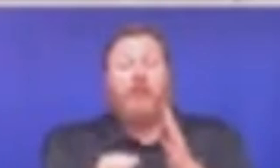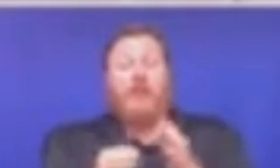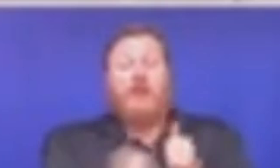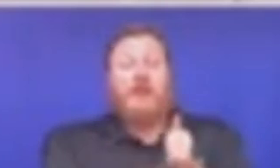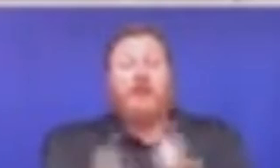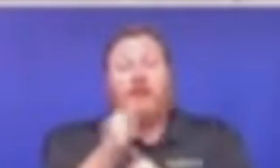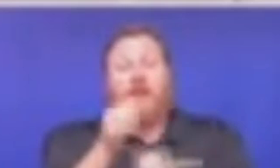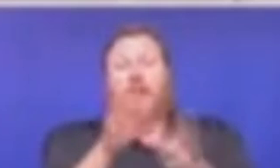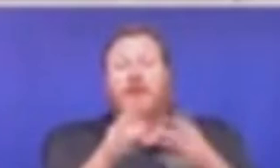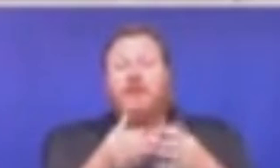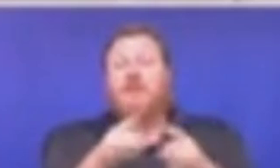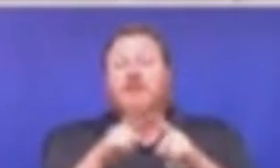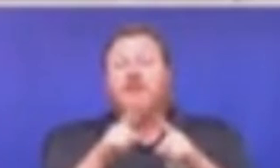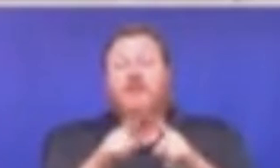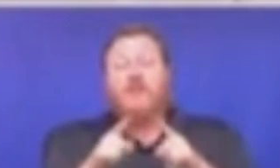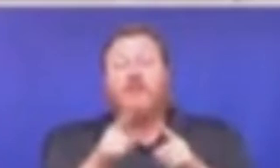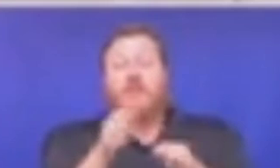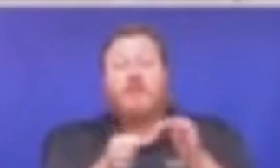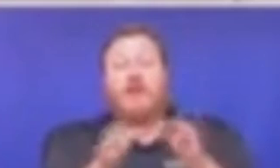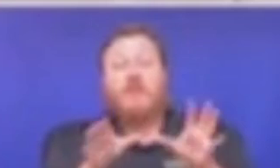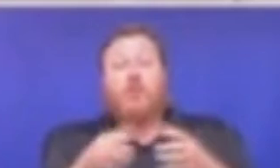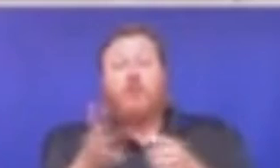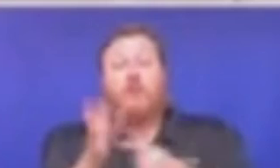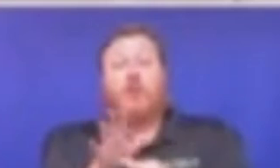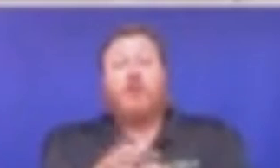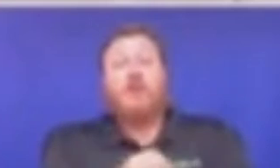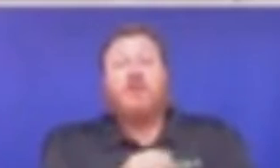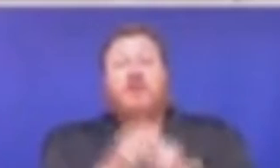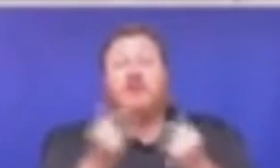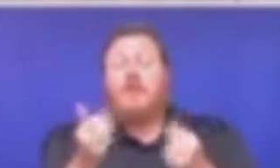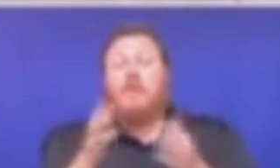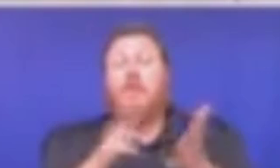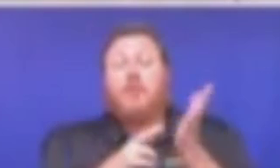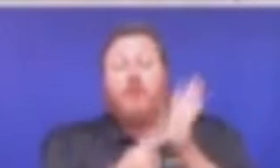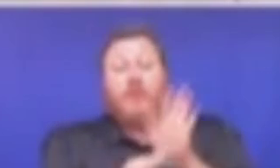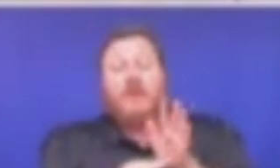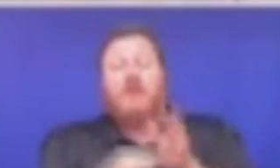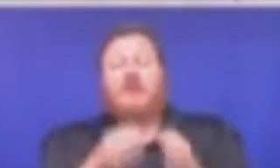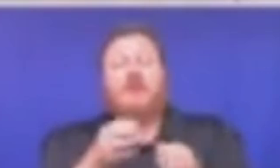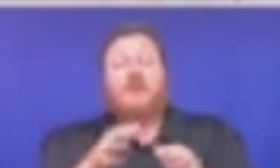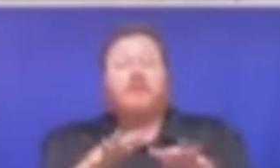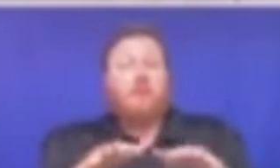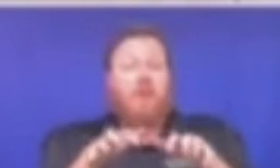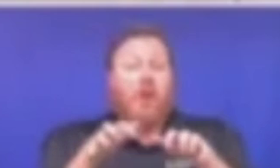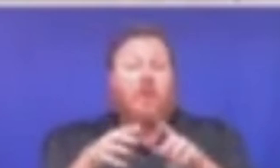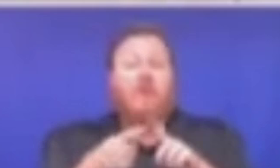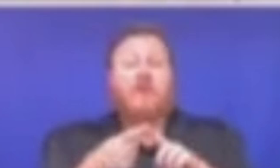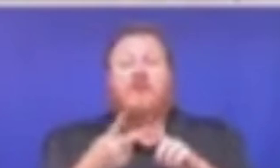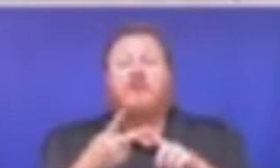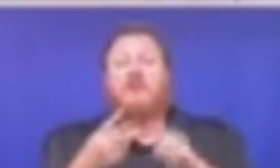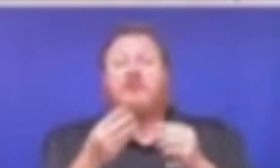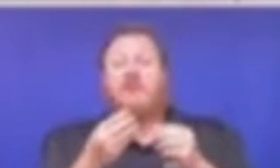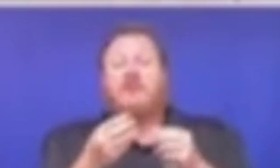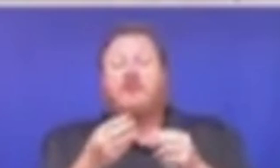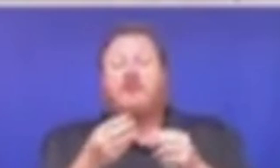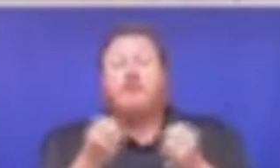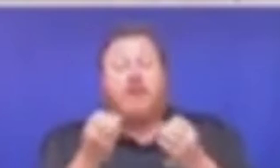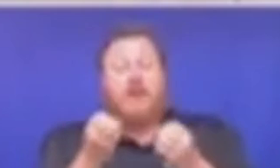various parties. Some are represented in parliament, and many of them are represented in the